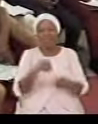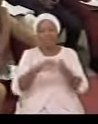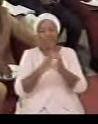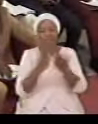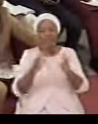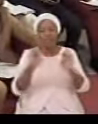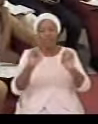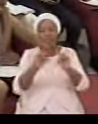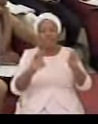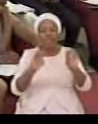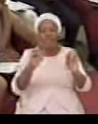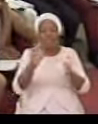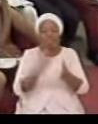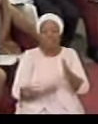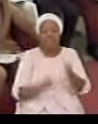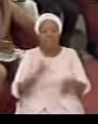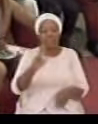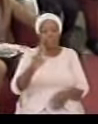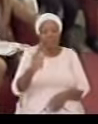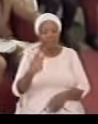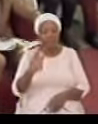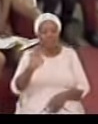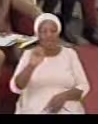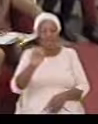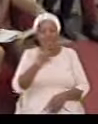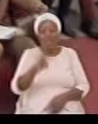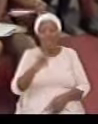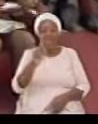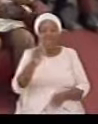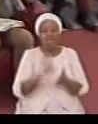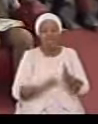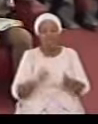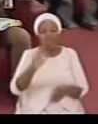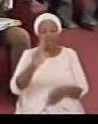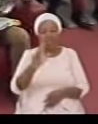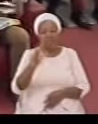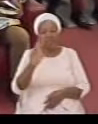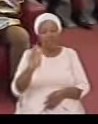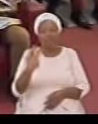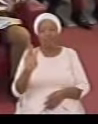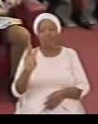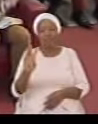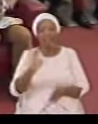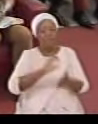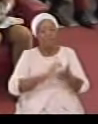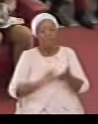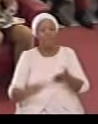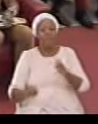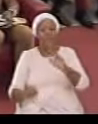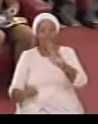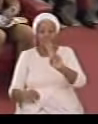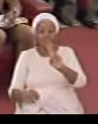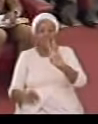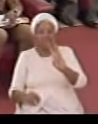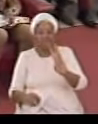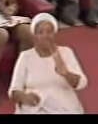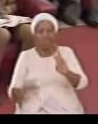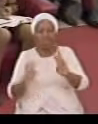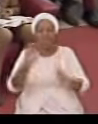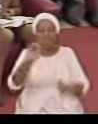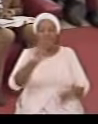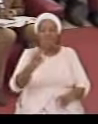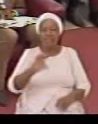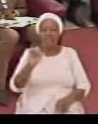Ezekiel chapter 34. Ezekiel chapter 34, verse 26. Ezekiel